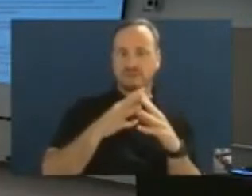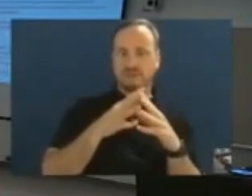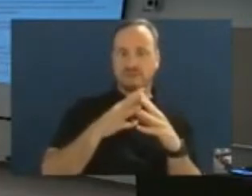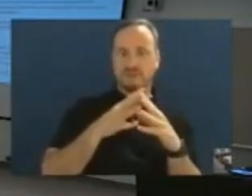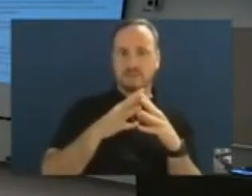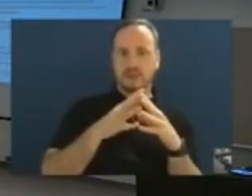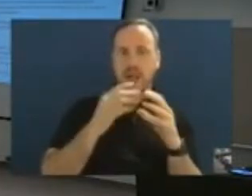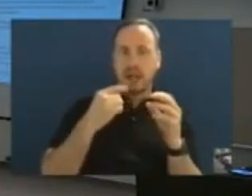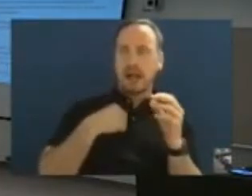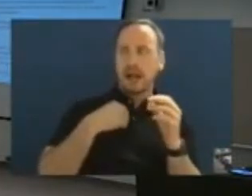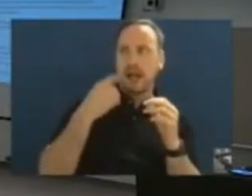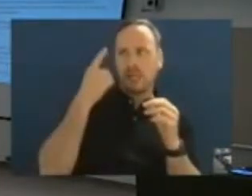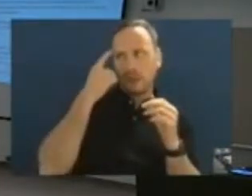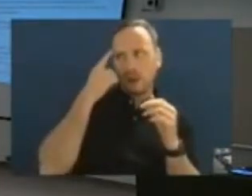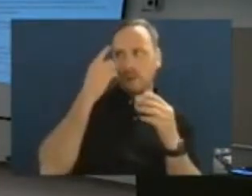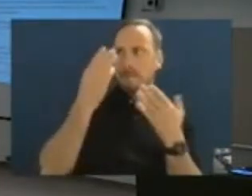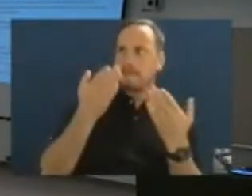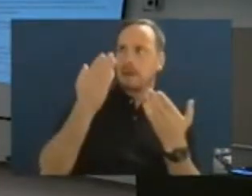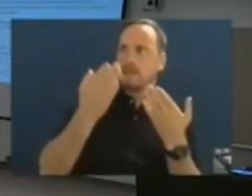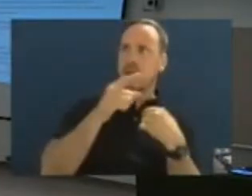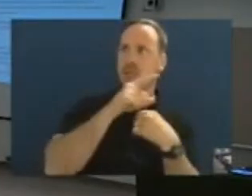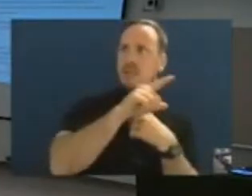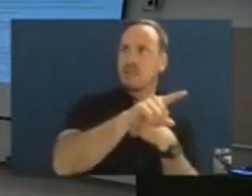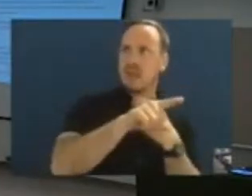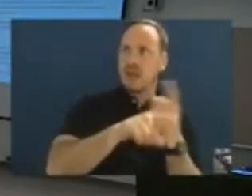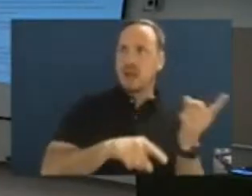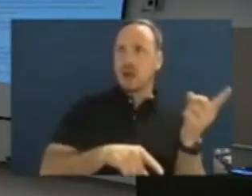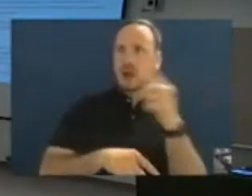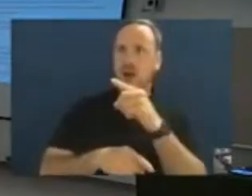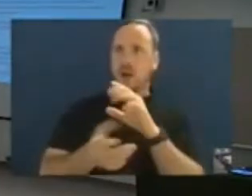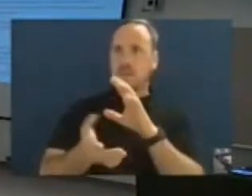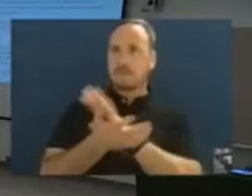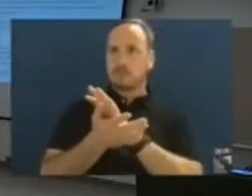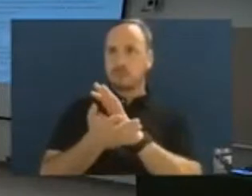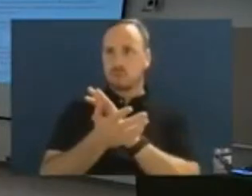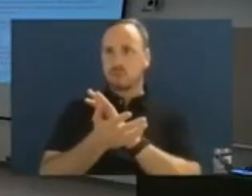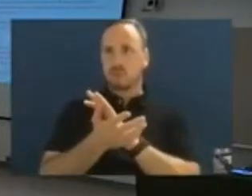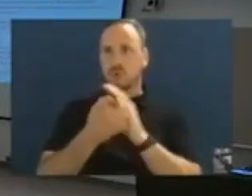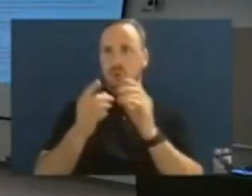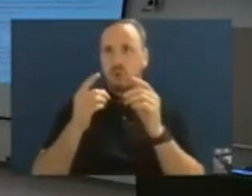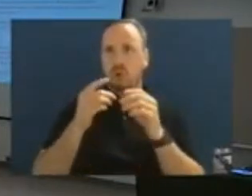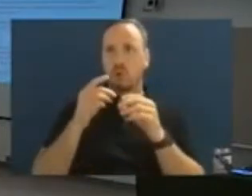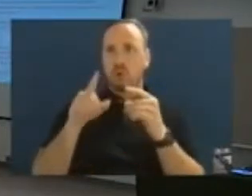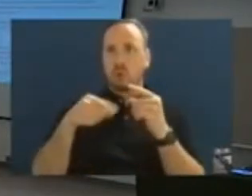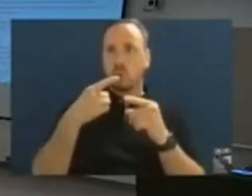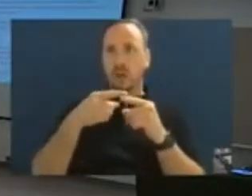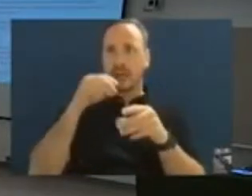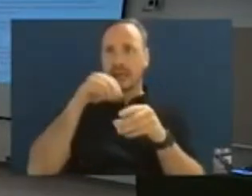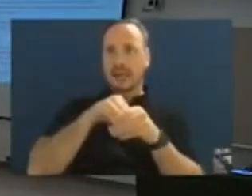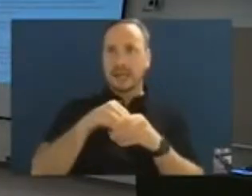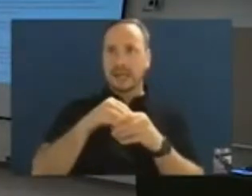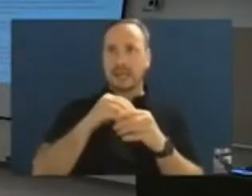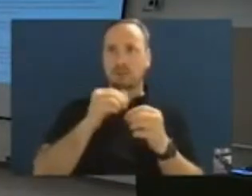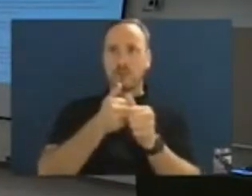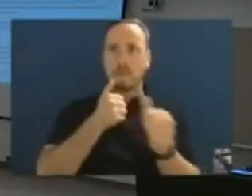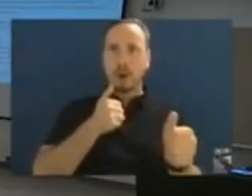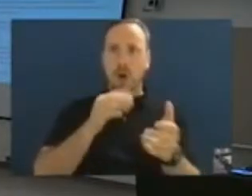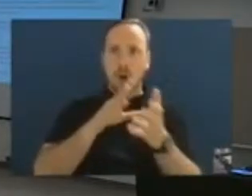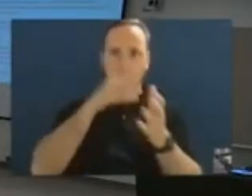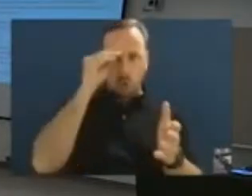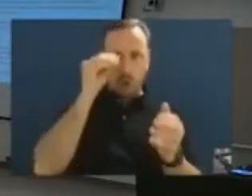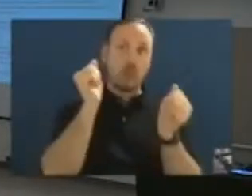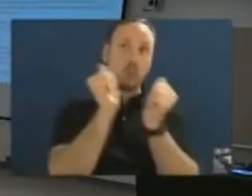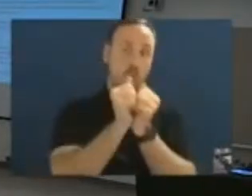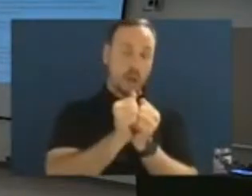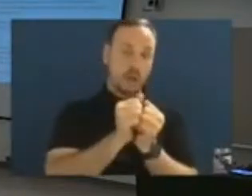school when they were in the remote with their parent? So I think that this is great, and I